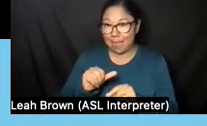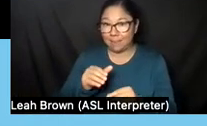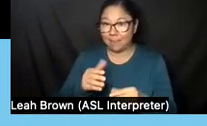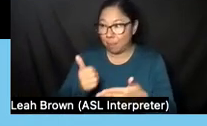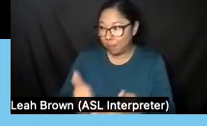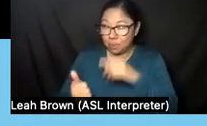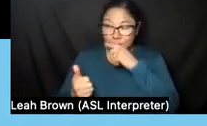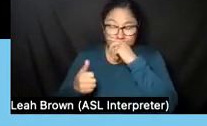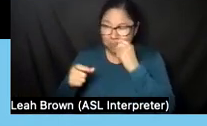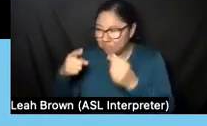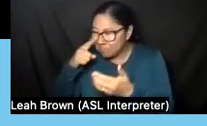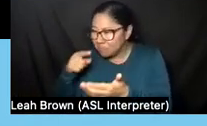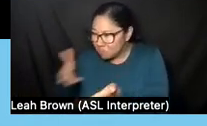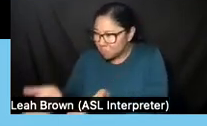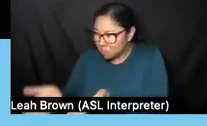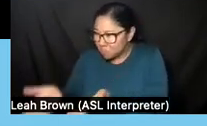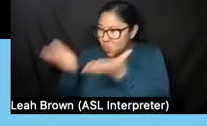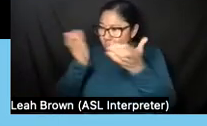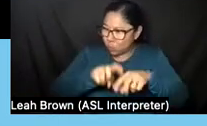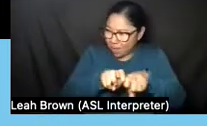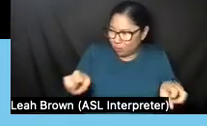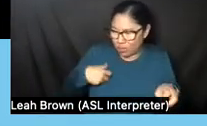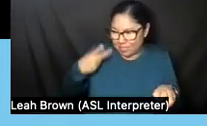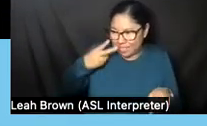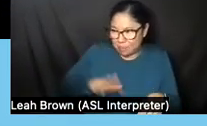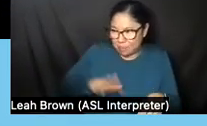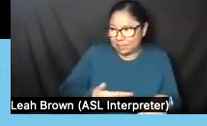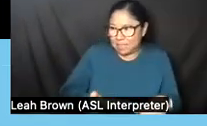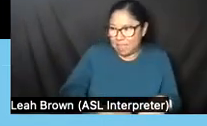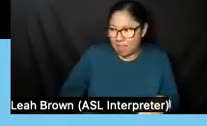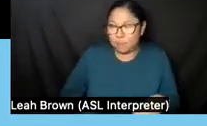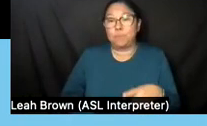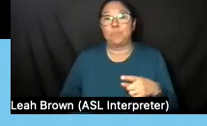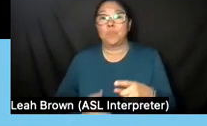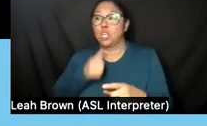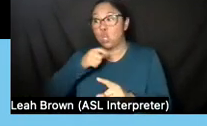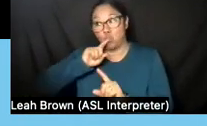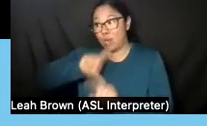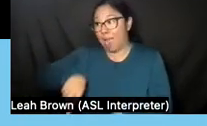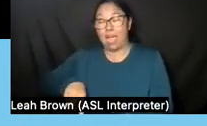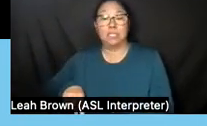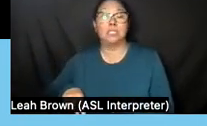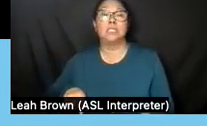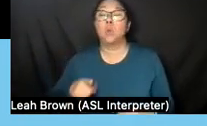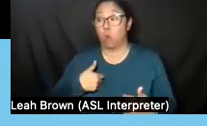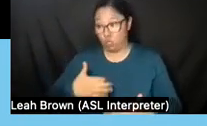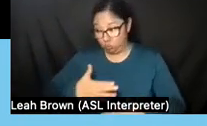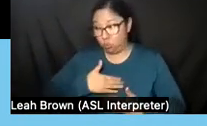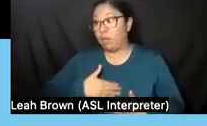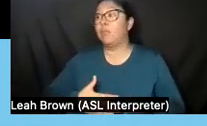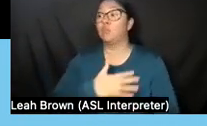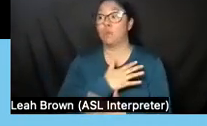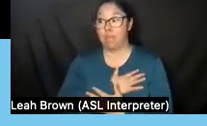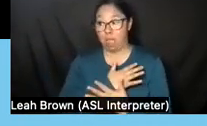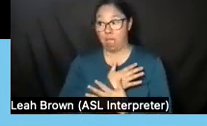upset. Don't react or raise their voice. We want to breathe and relax, and we want to model the behaviors that you're looking from